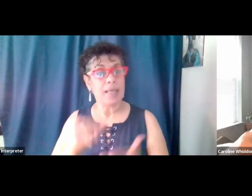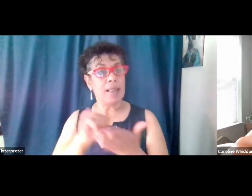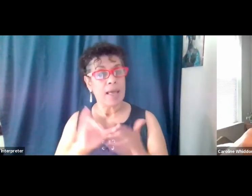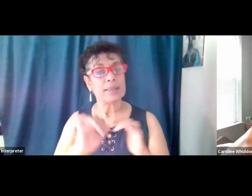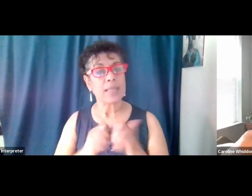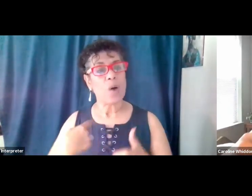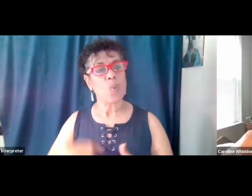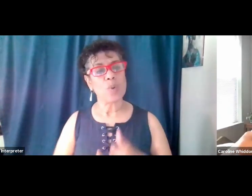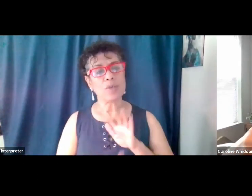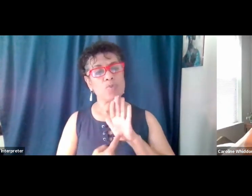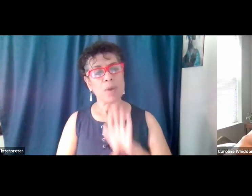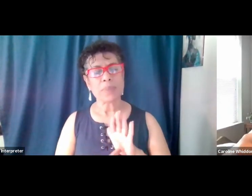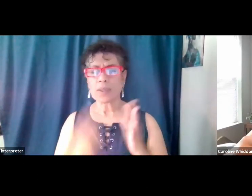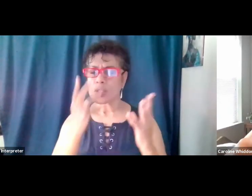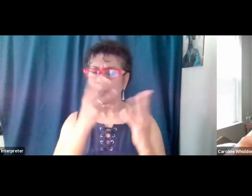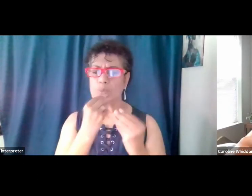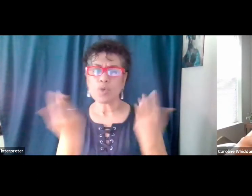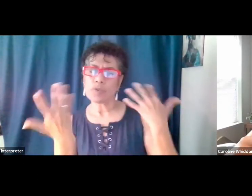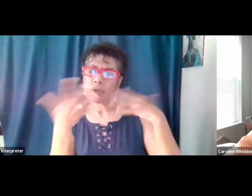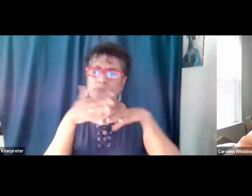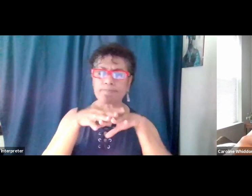this beautifully integrated community.